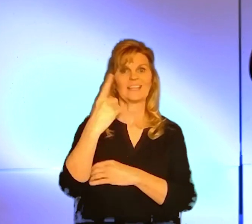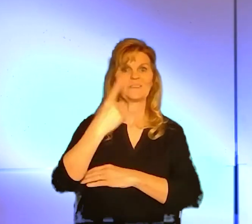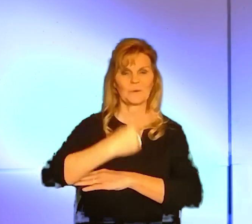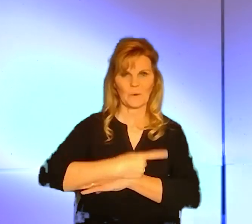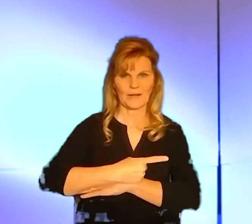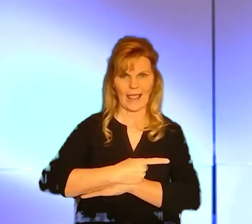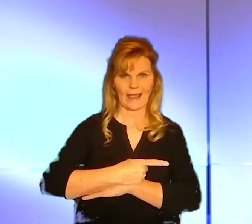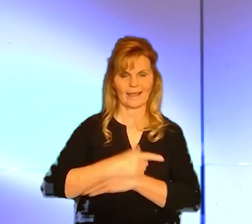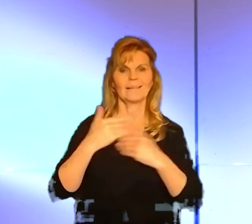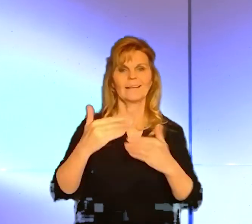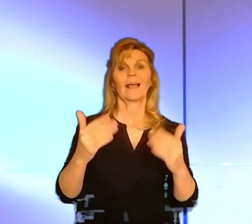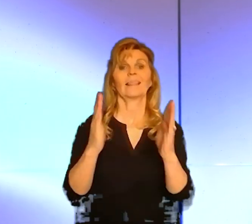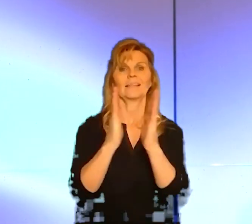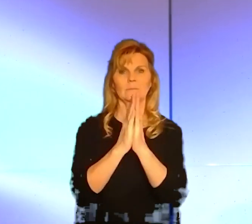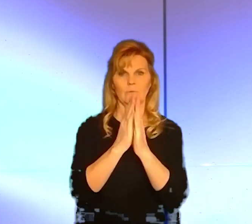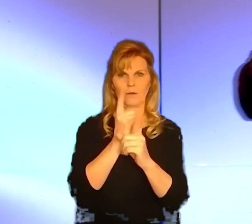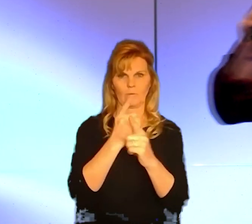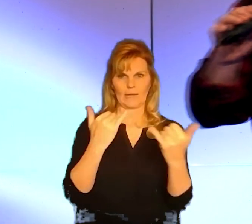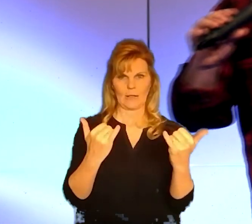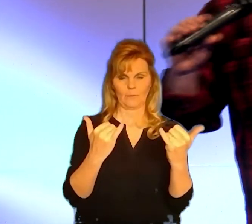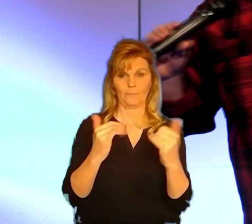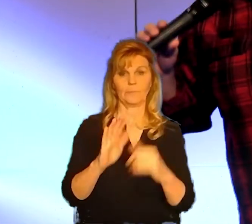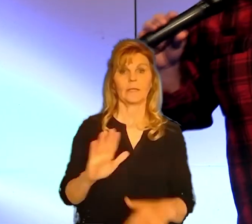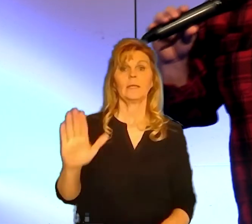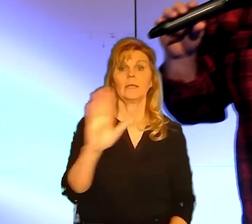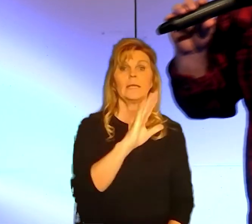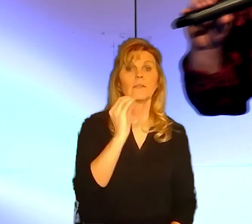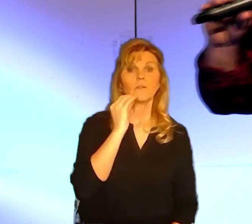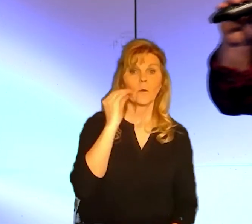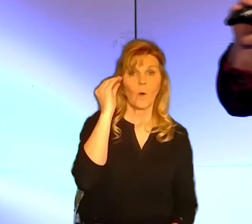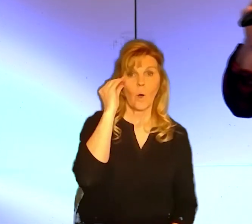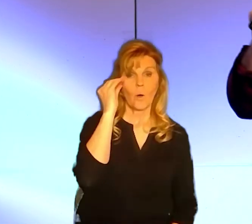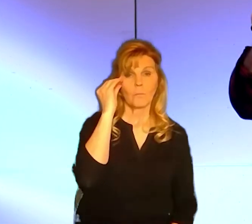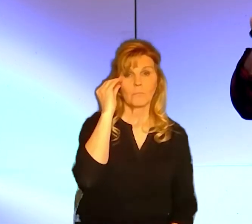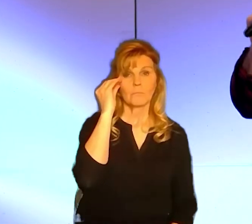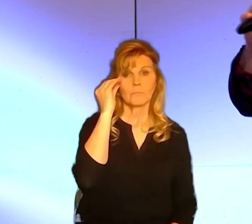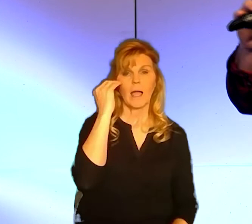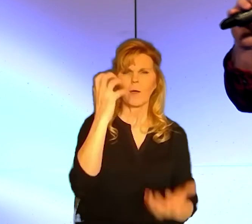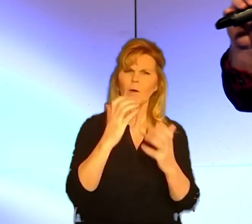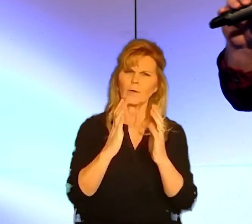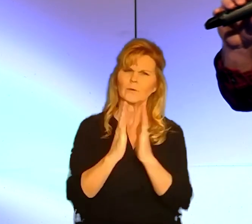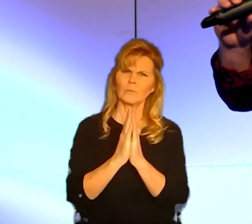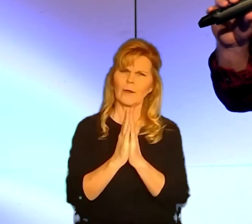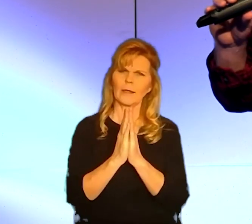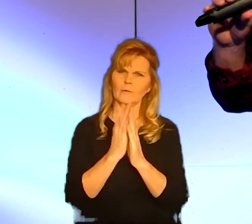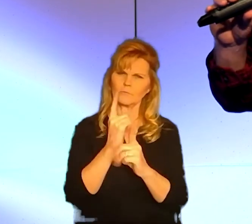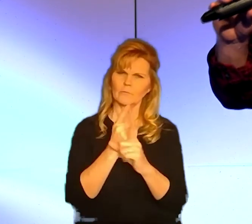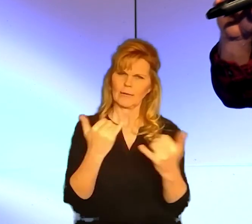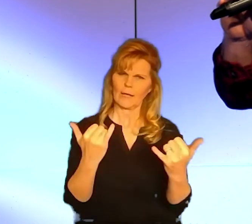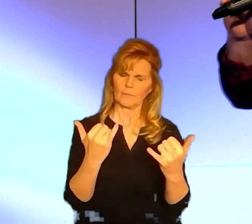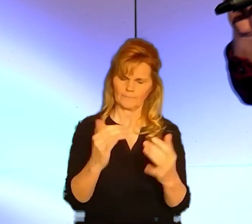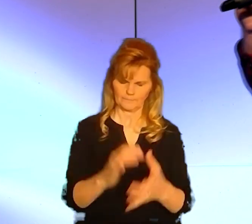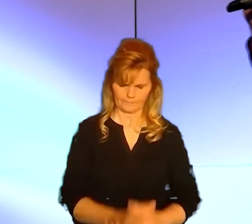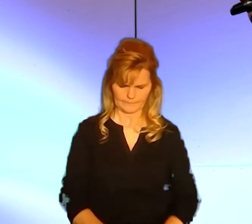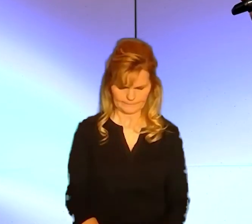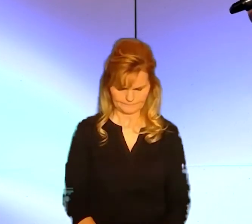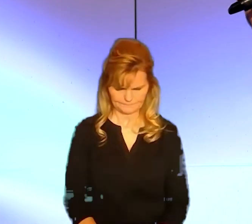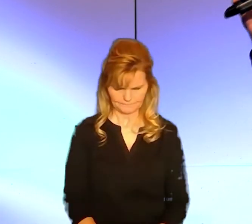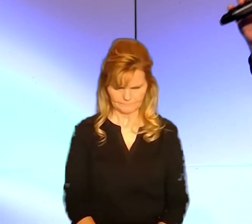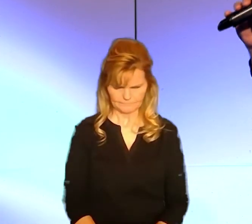now for that. In your home, just bow your head, close your eyes. Just say,